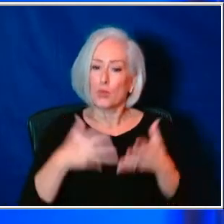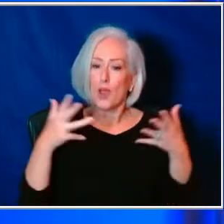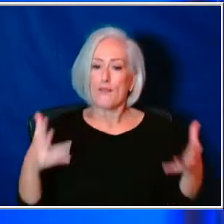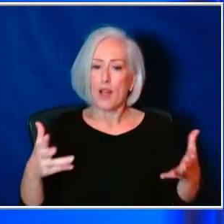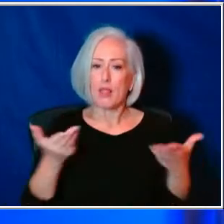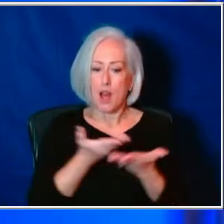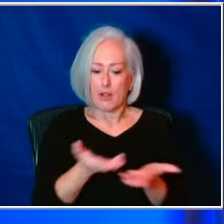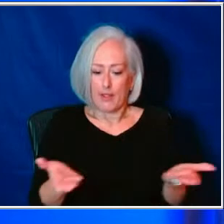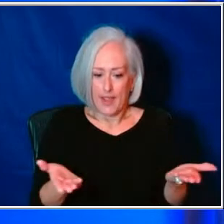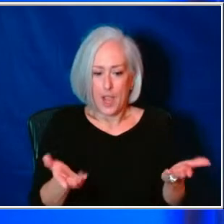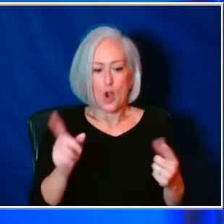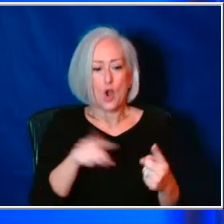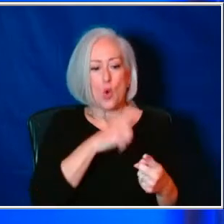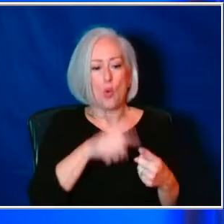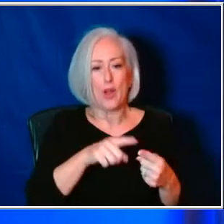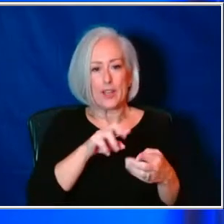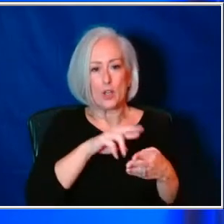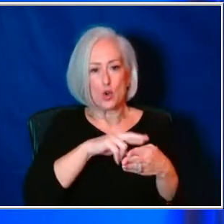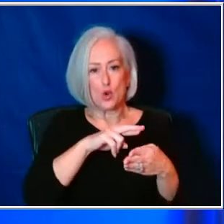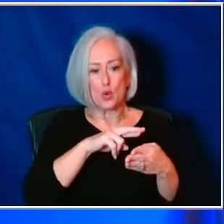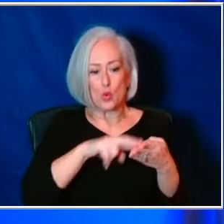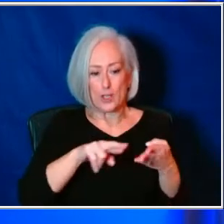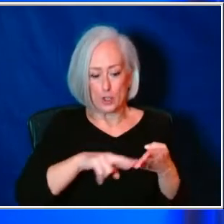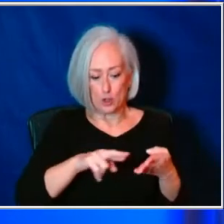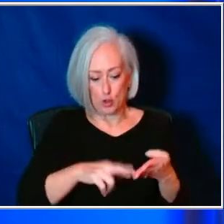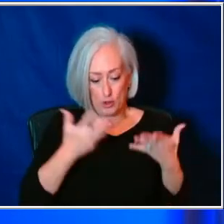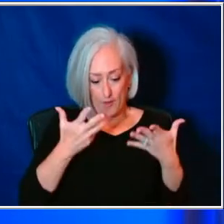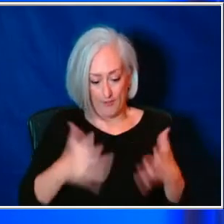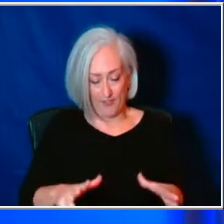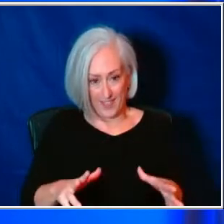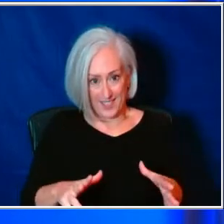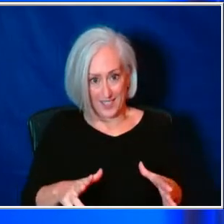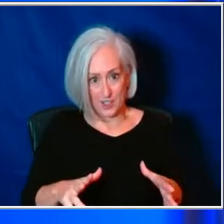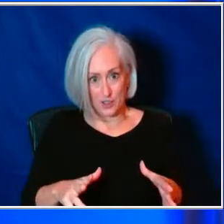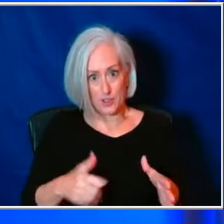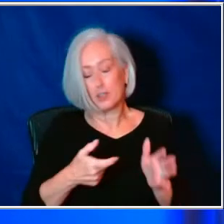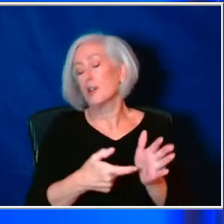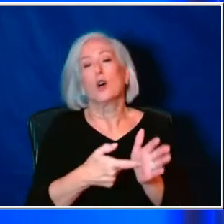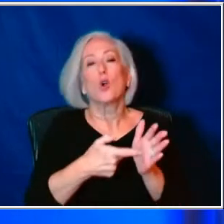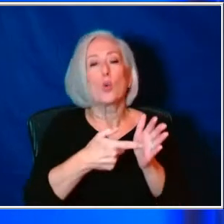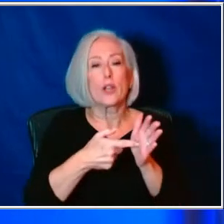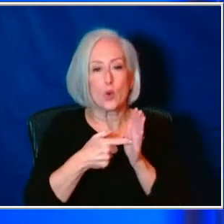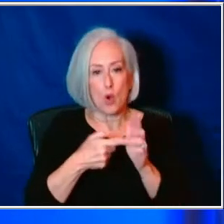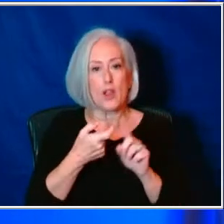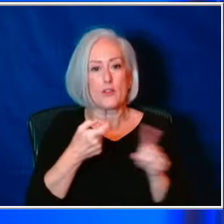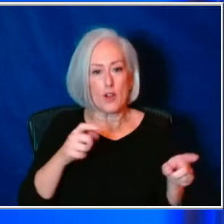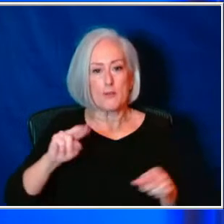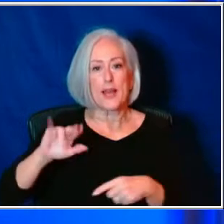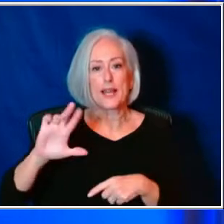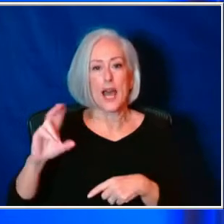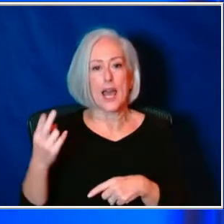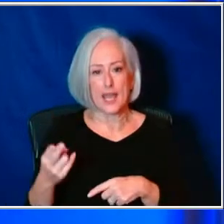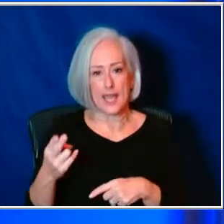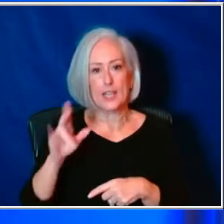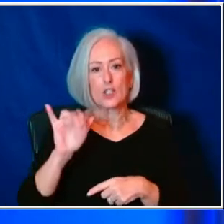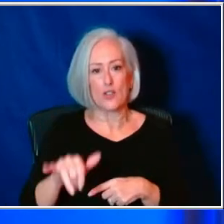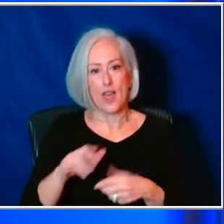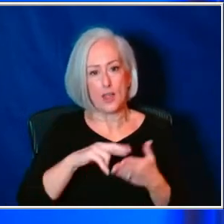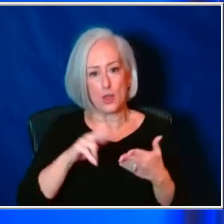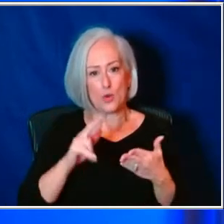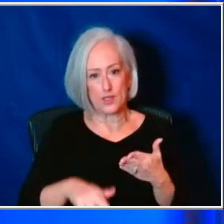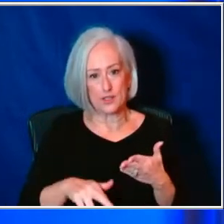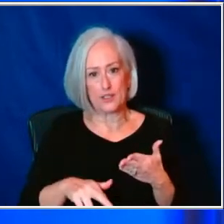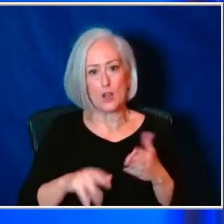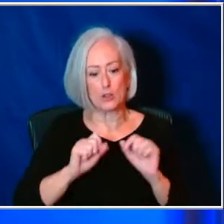is completed on a large scale like this. It's actually required by the National Institutes of Health that those results are